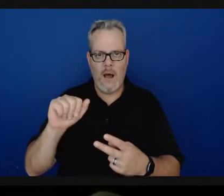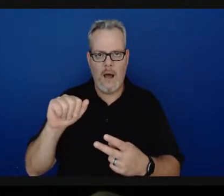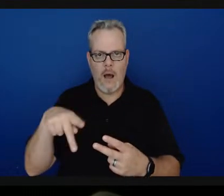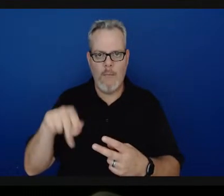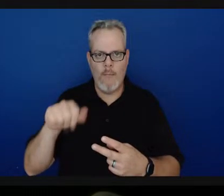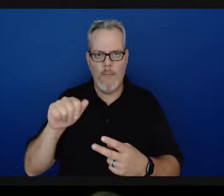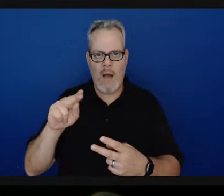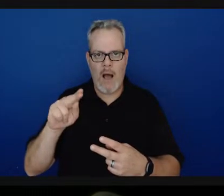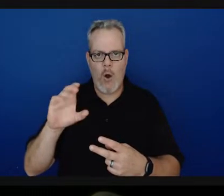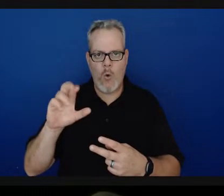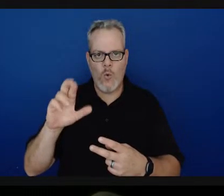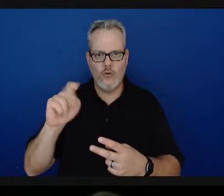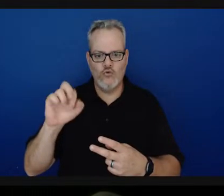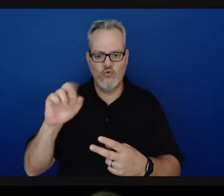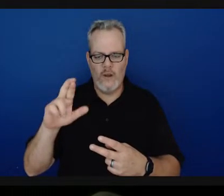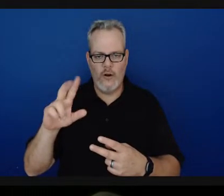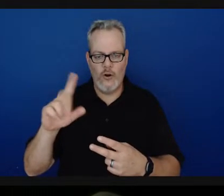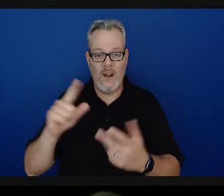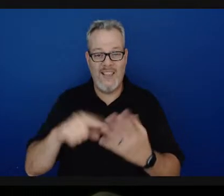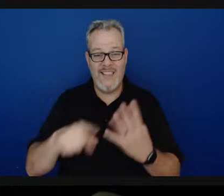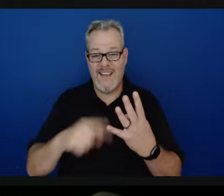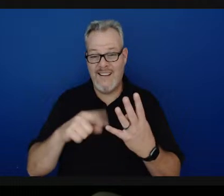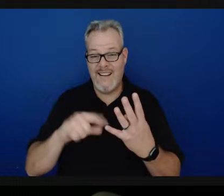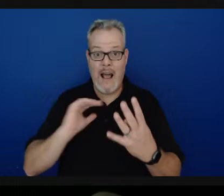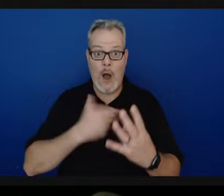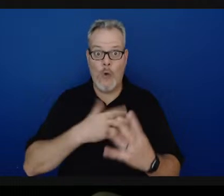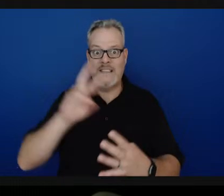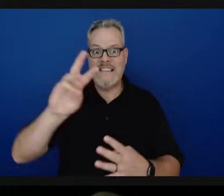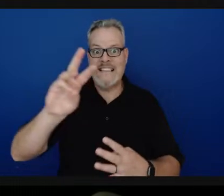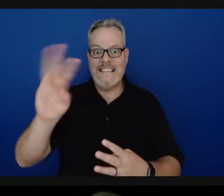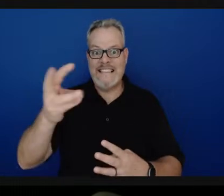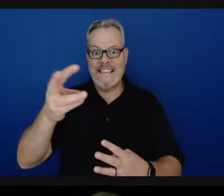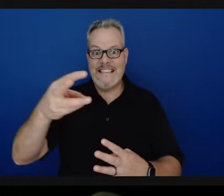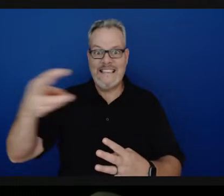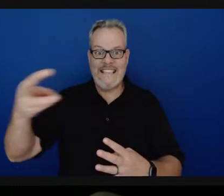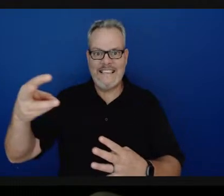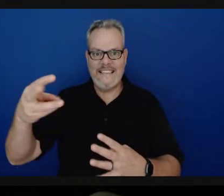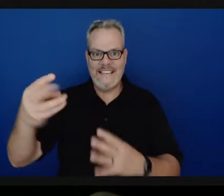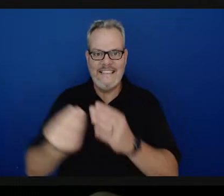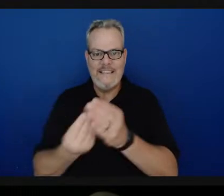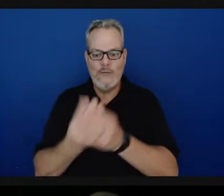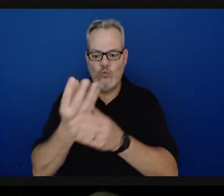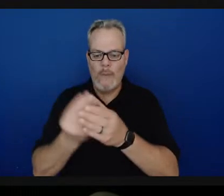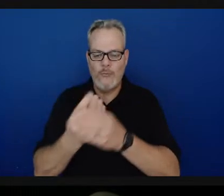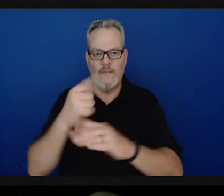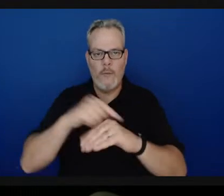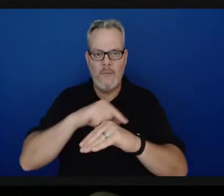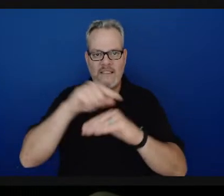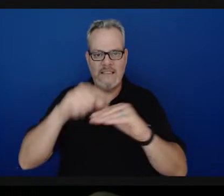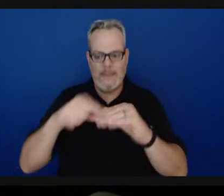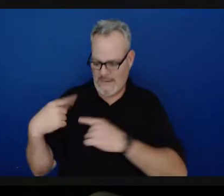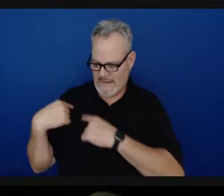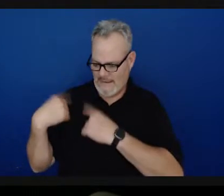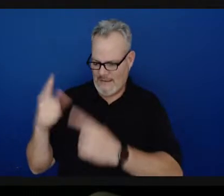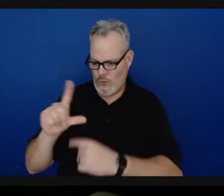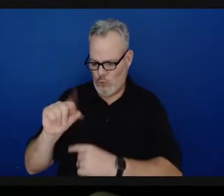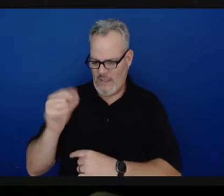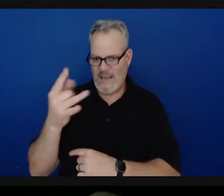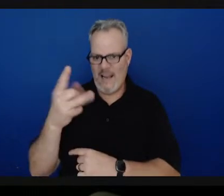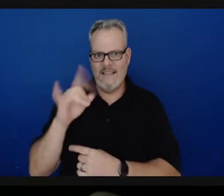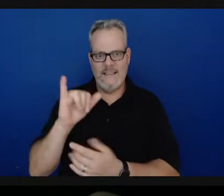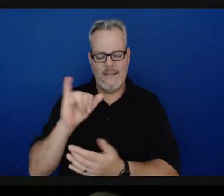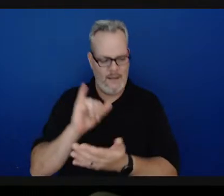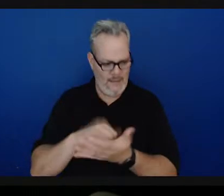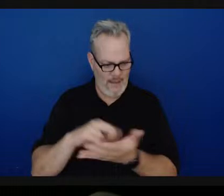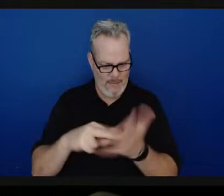up the year with our 6th summit eruption since the end of 2018, which is currently in